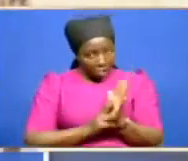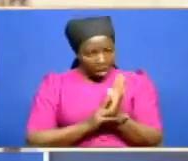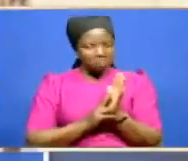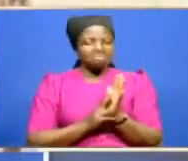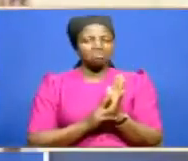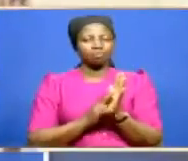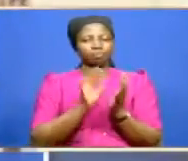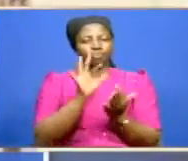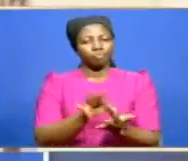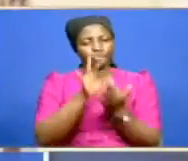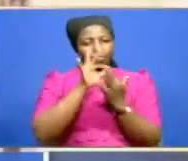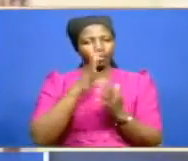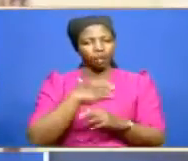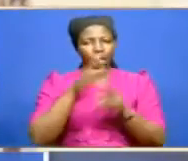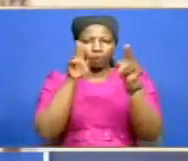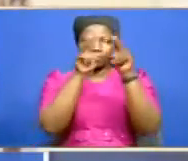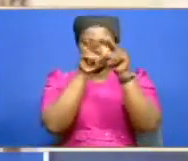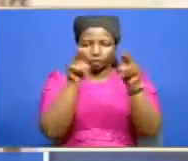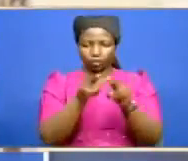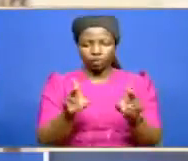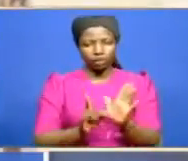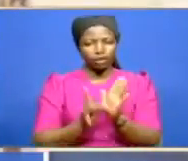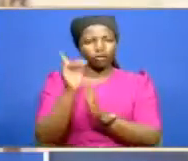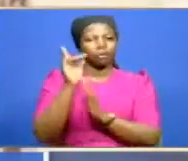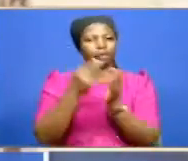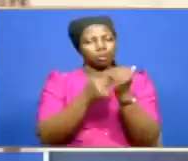is especially our international development partners and